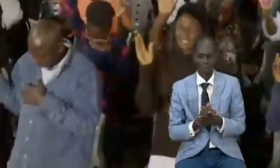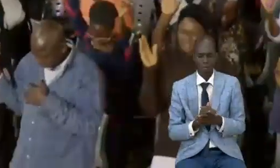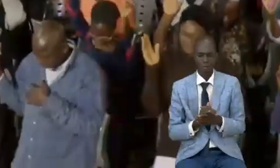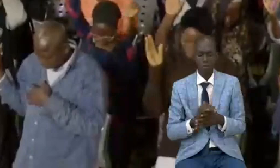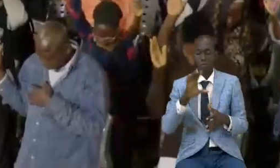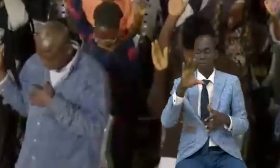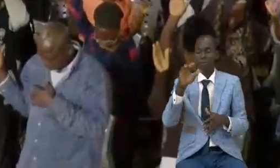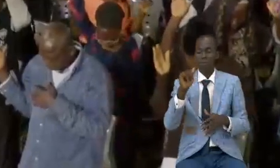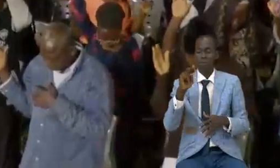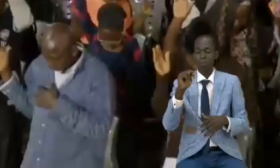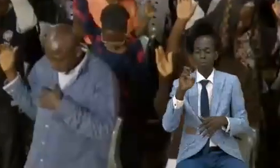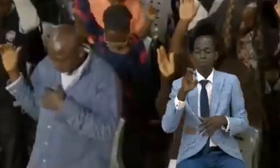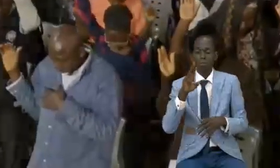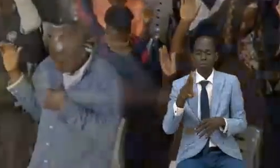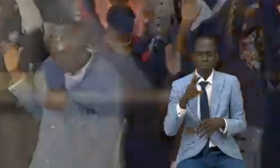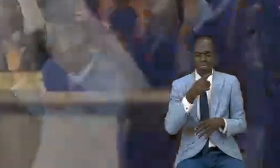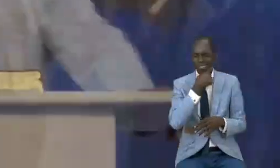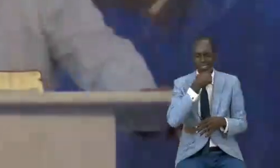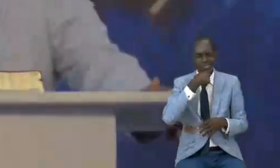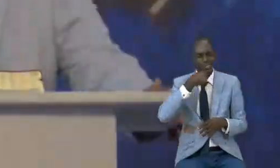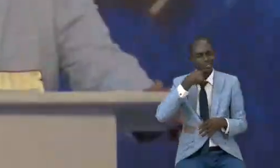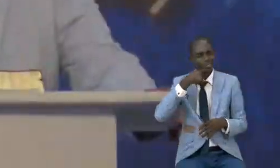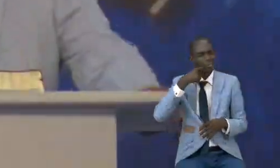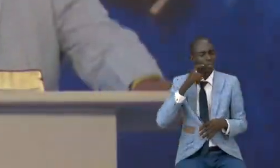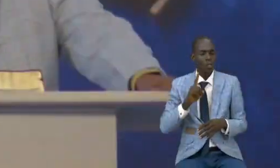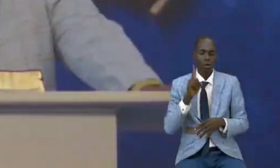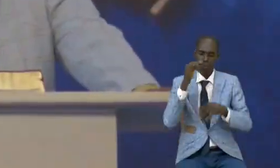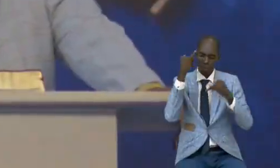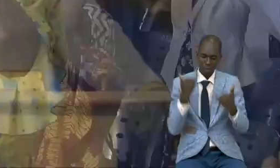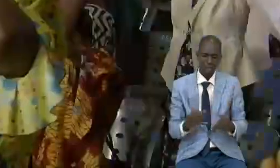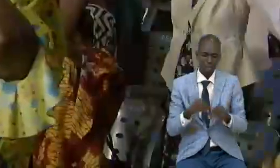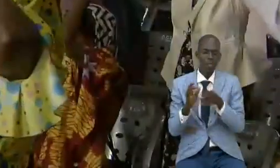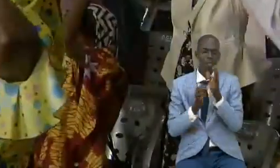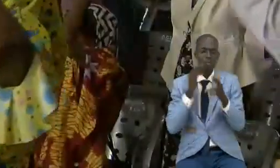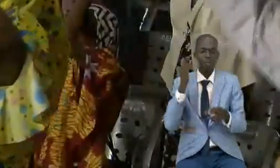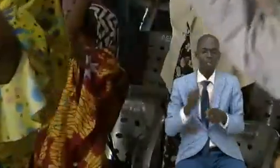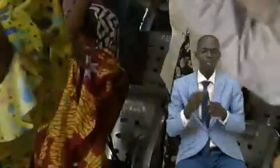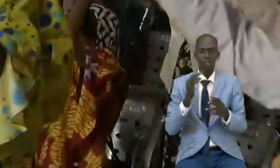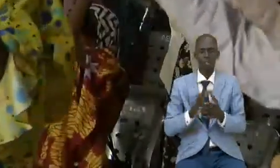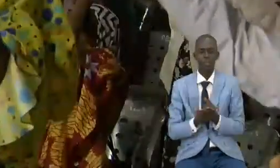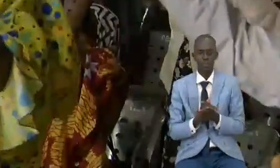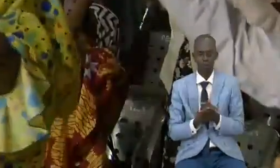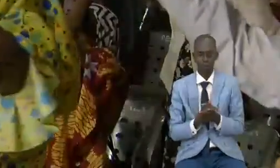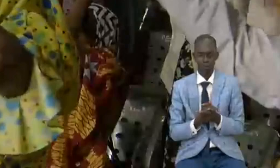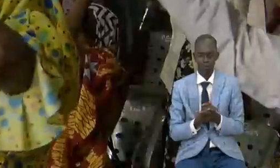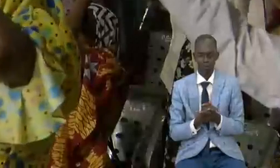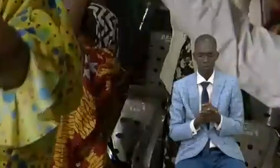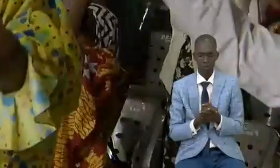Cancer, dry up in Jesus' name.